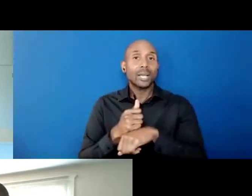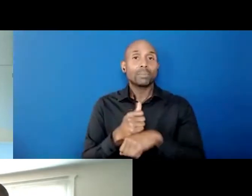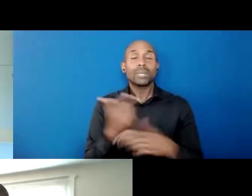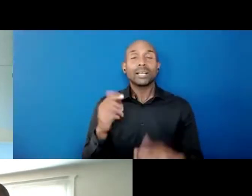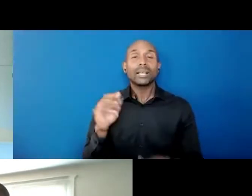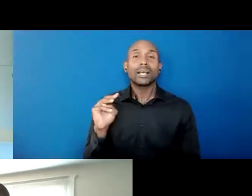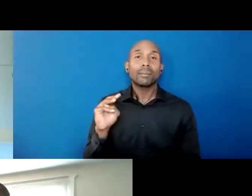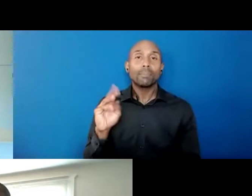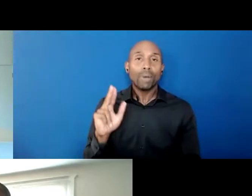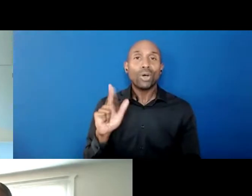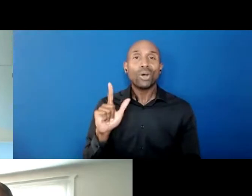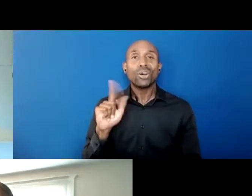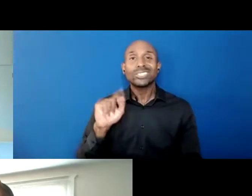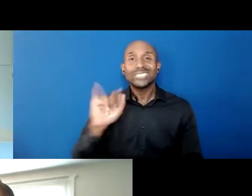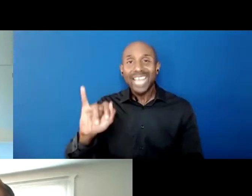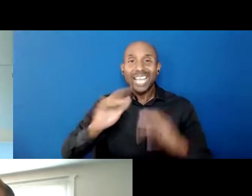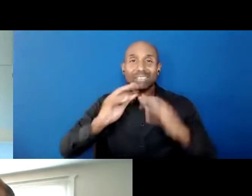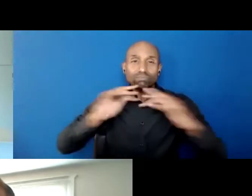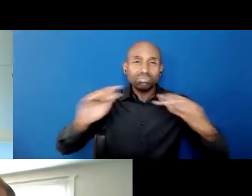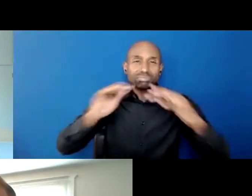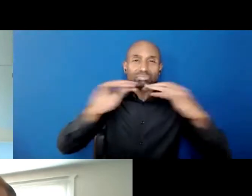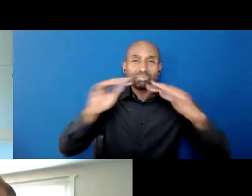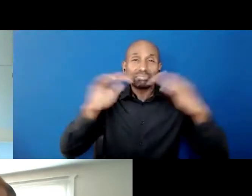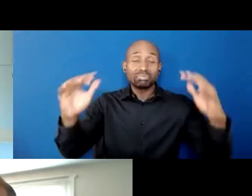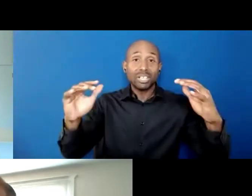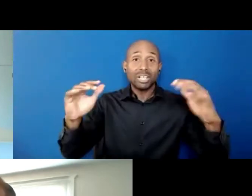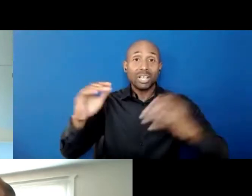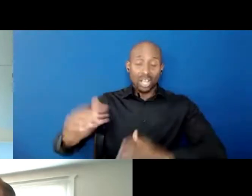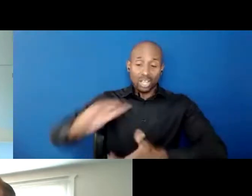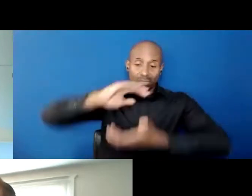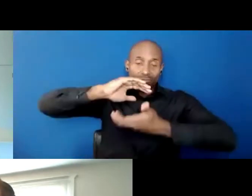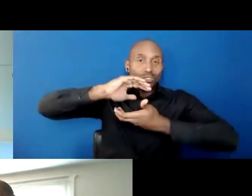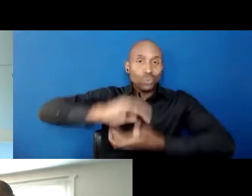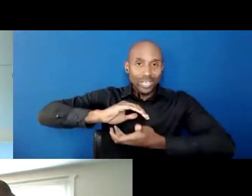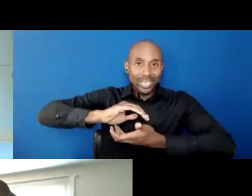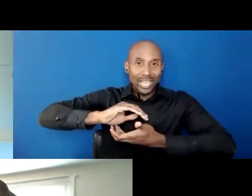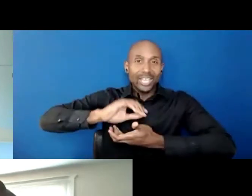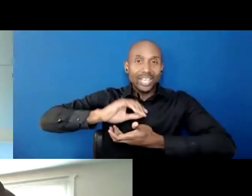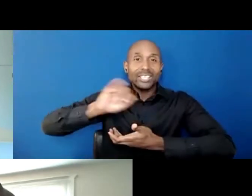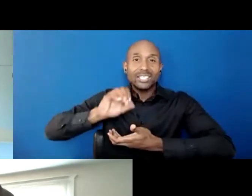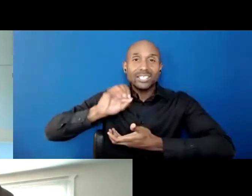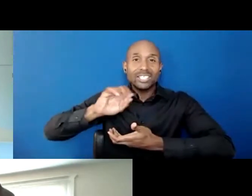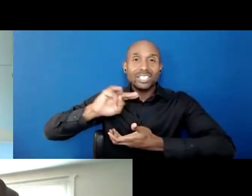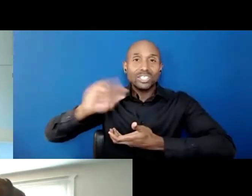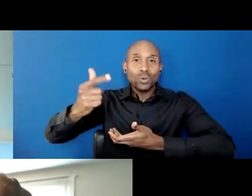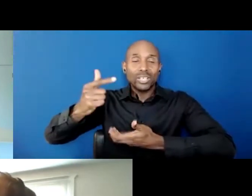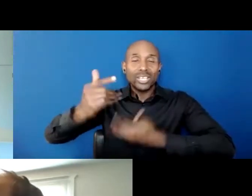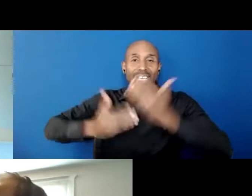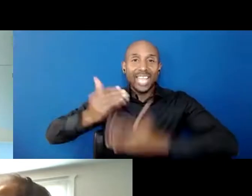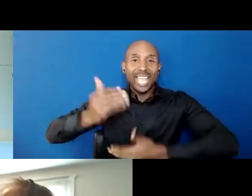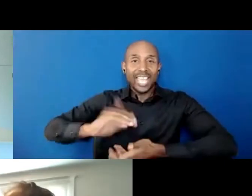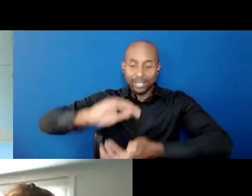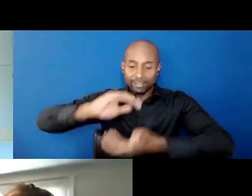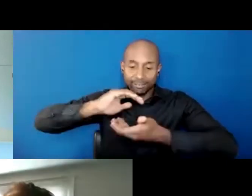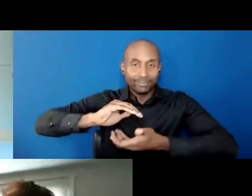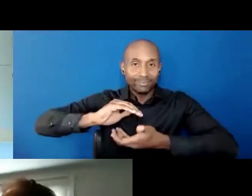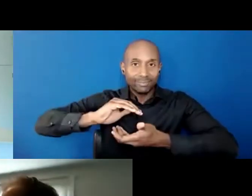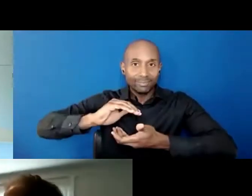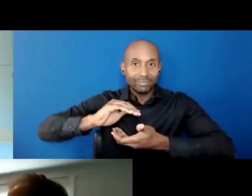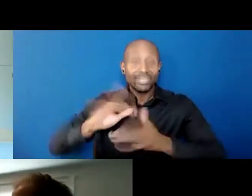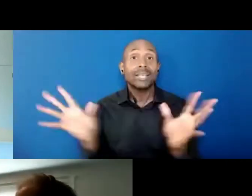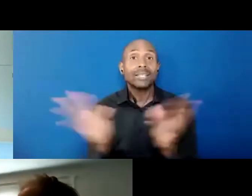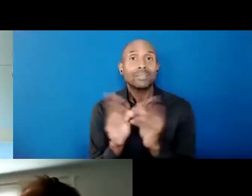symposium. So it's as I said, it's sort of amazing the breadth of things the